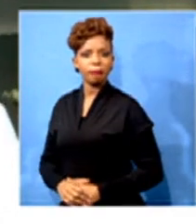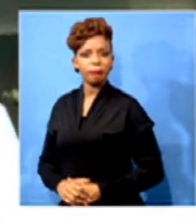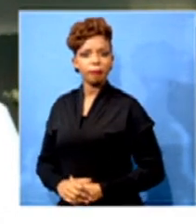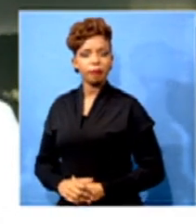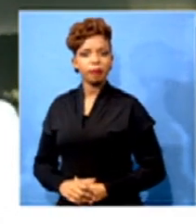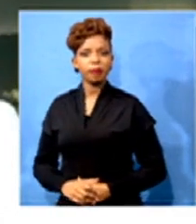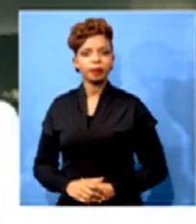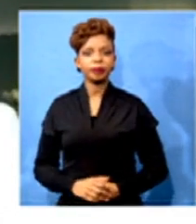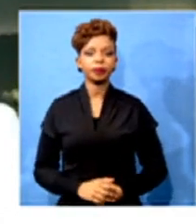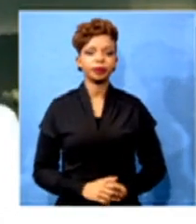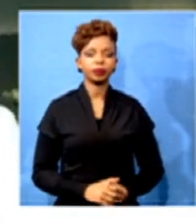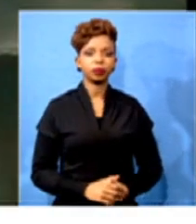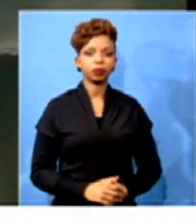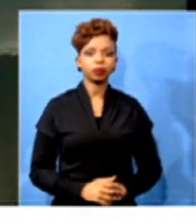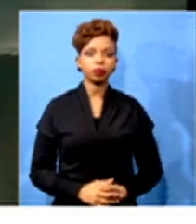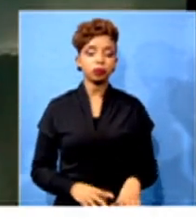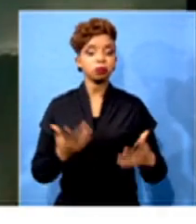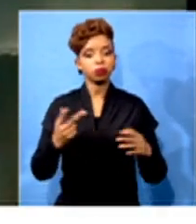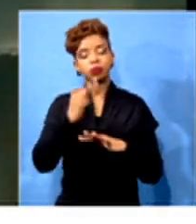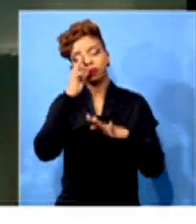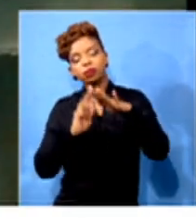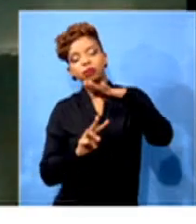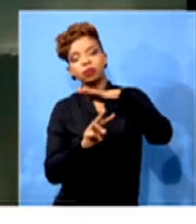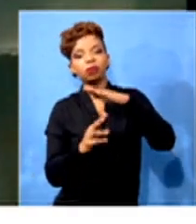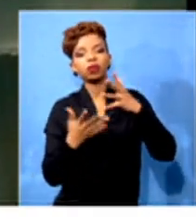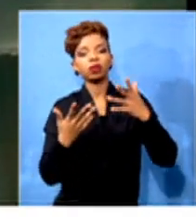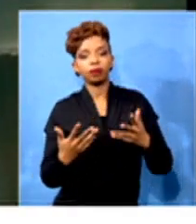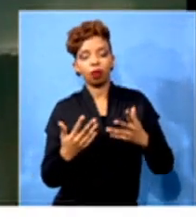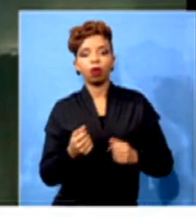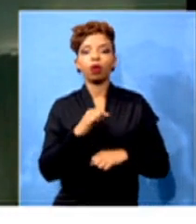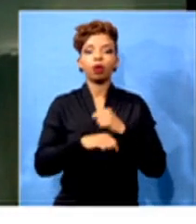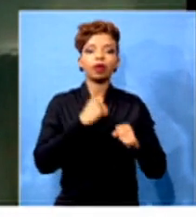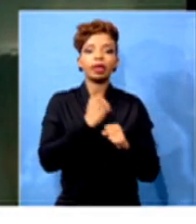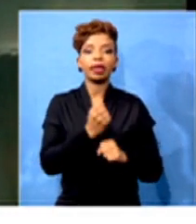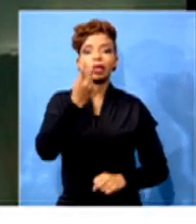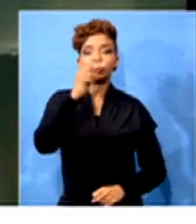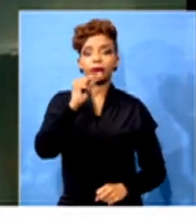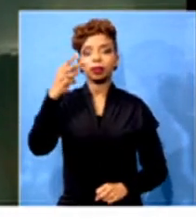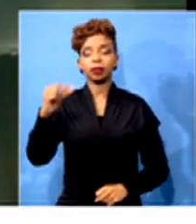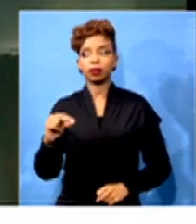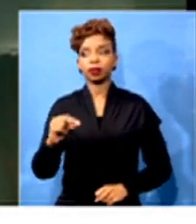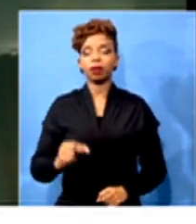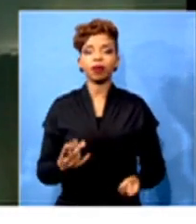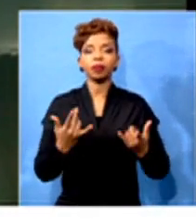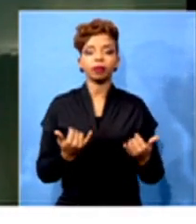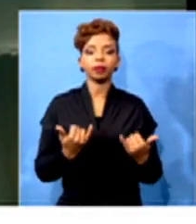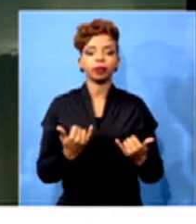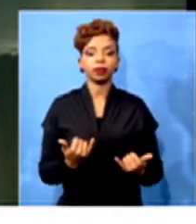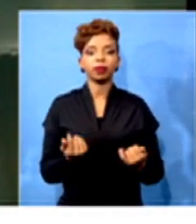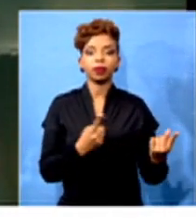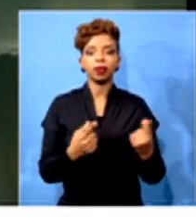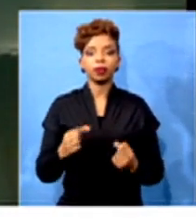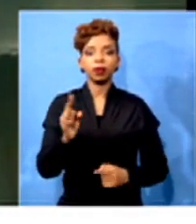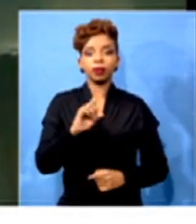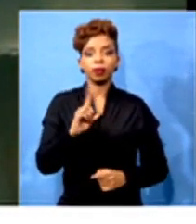So the projection for 2020 was, in our study, a little bit worse than the previous year. If the energy availability